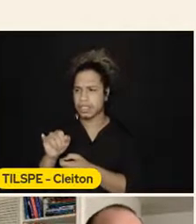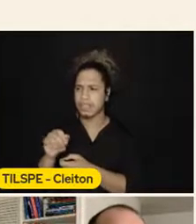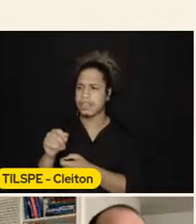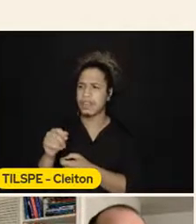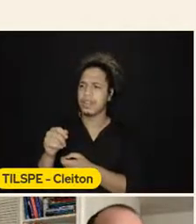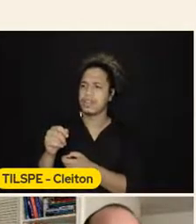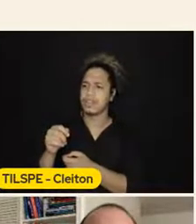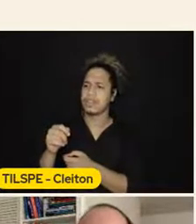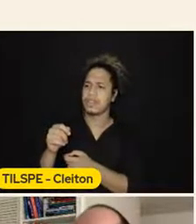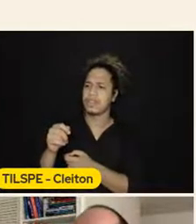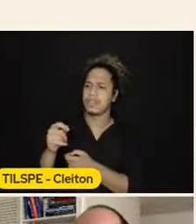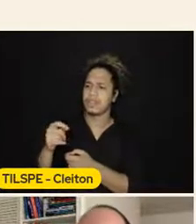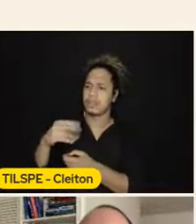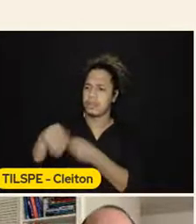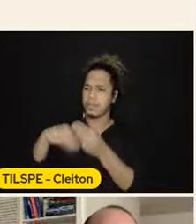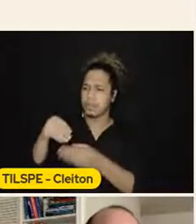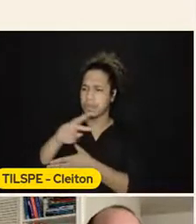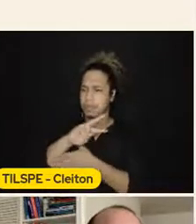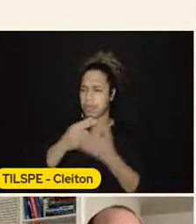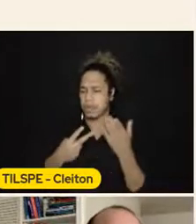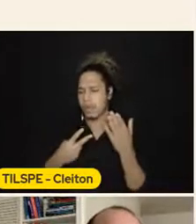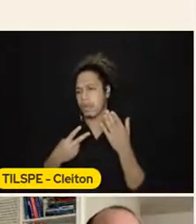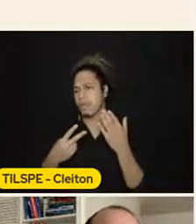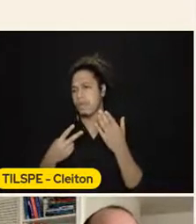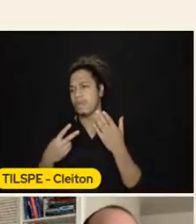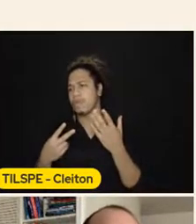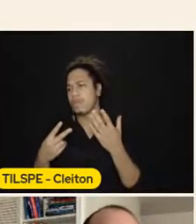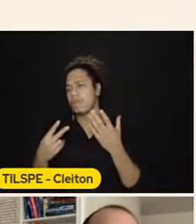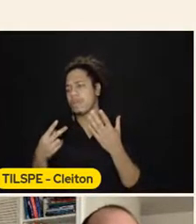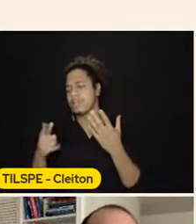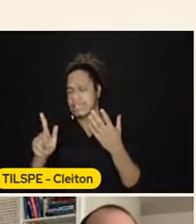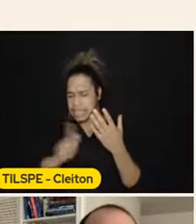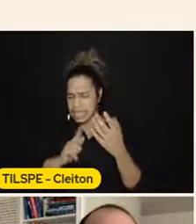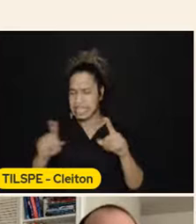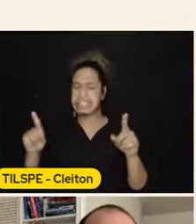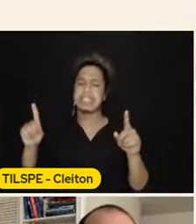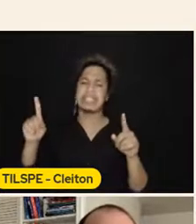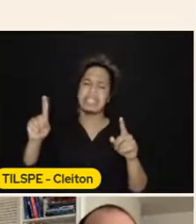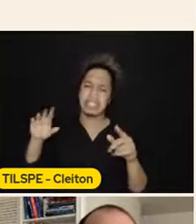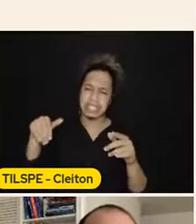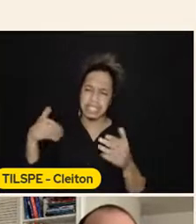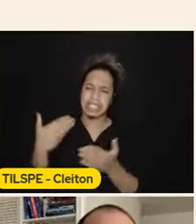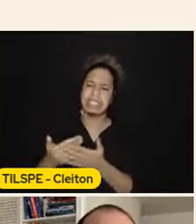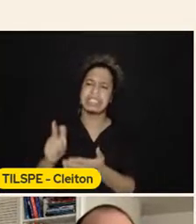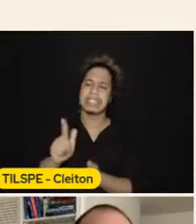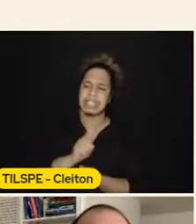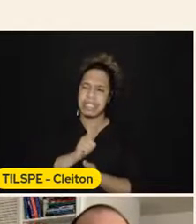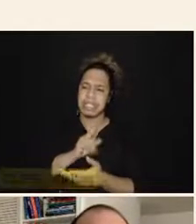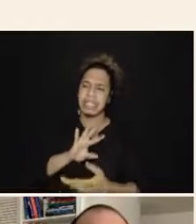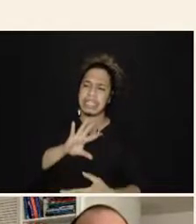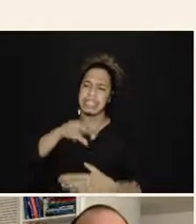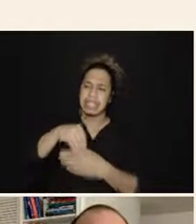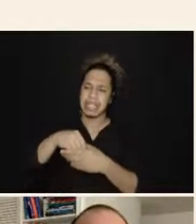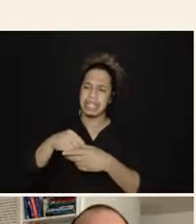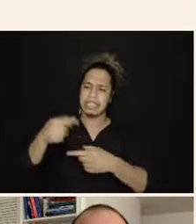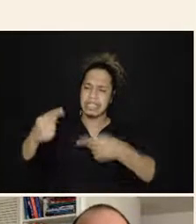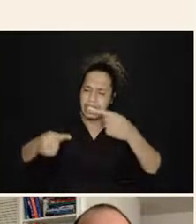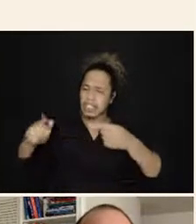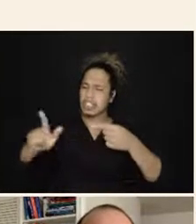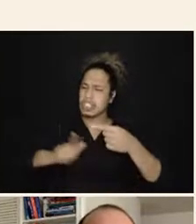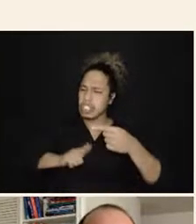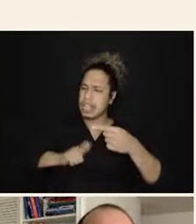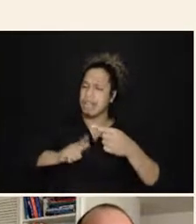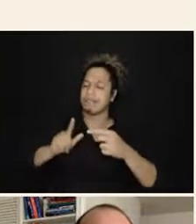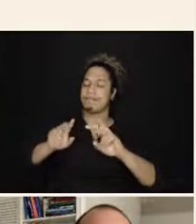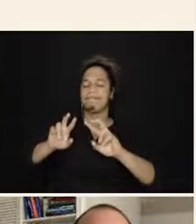or bilingualism, there is still racial aspects embedded in this discussion. No